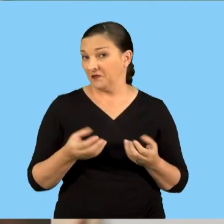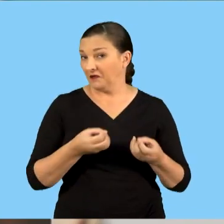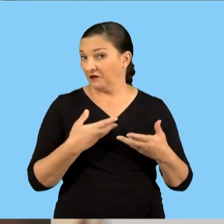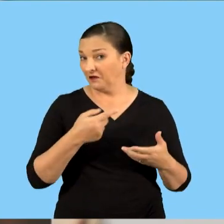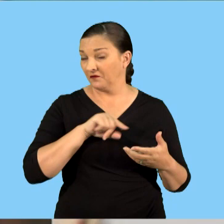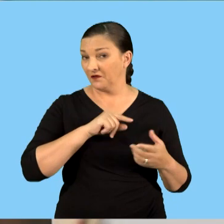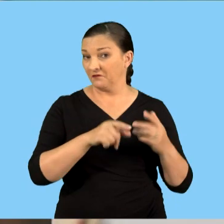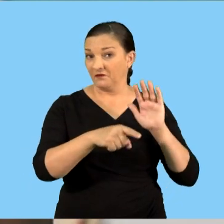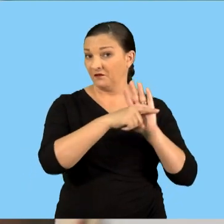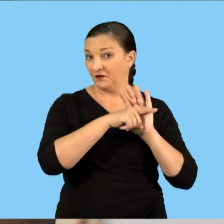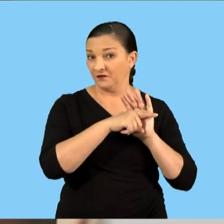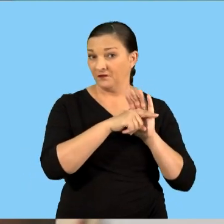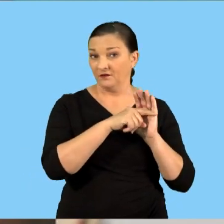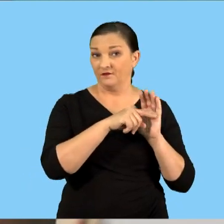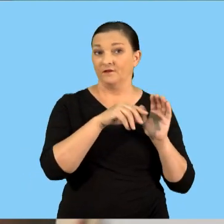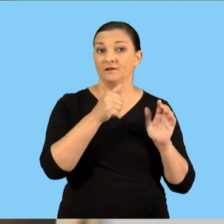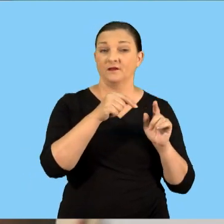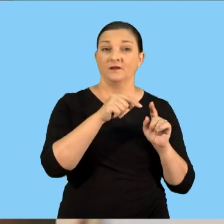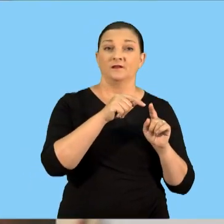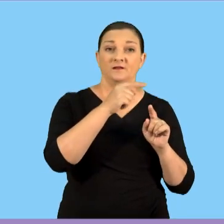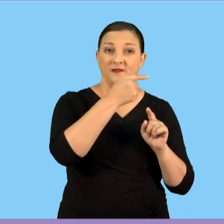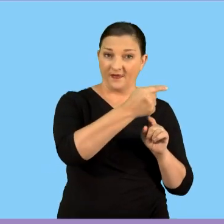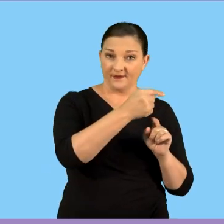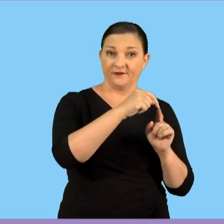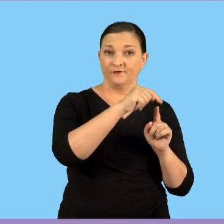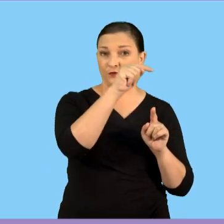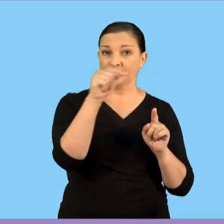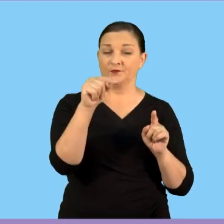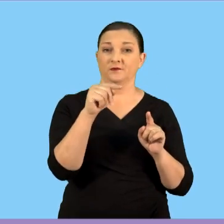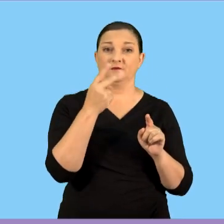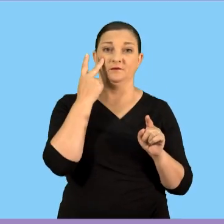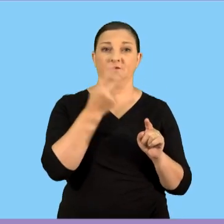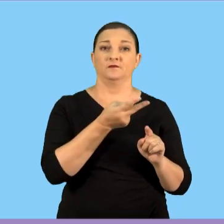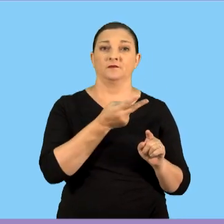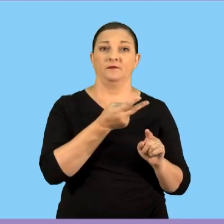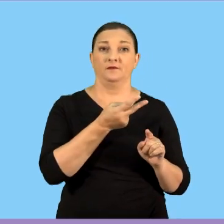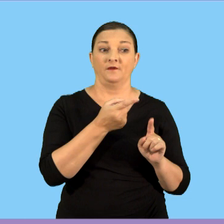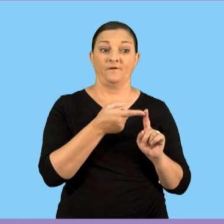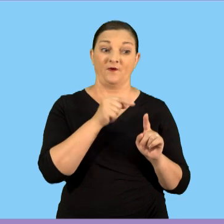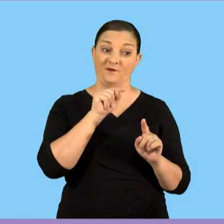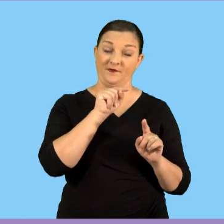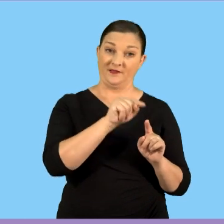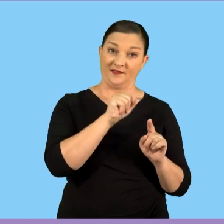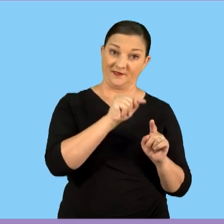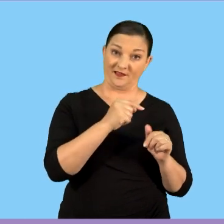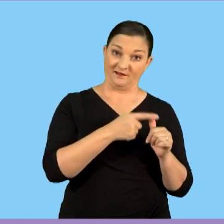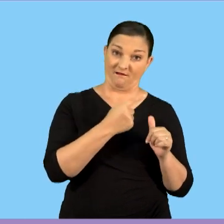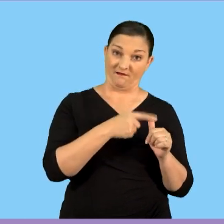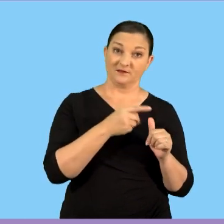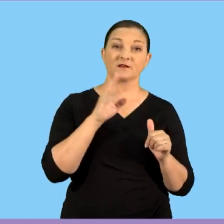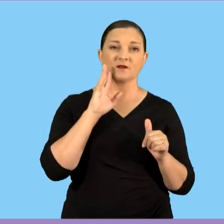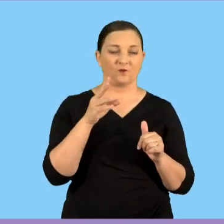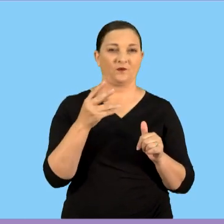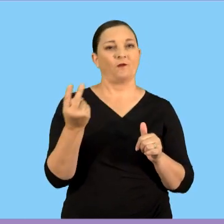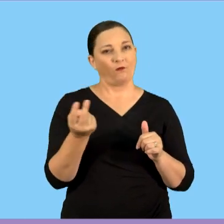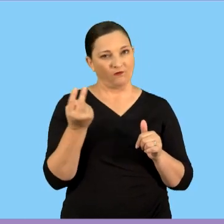they wanted the negative square root of 64, they would have written it like that, the negative square root of 64. And from